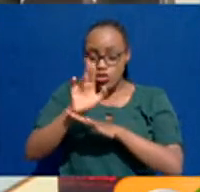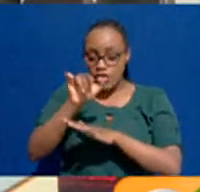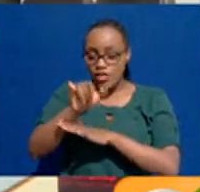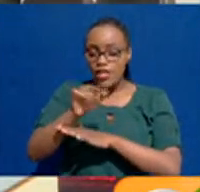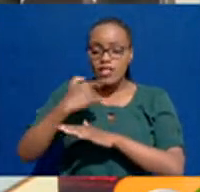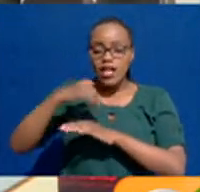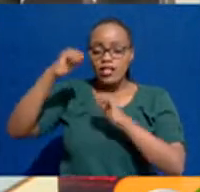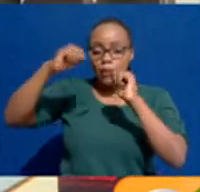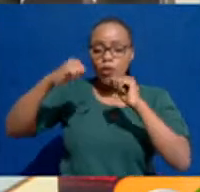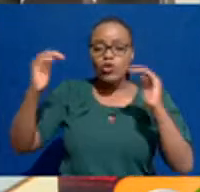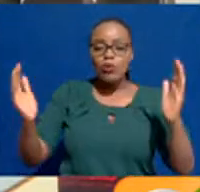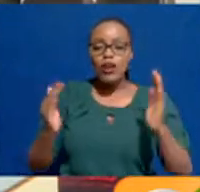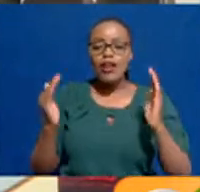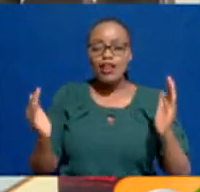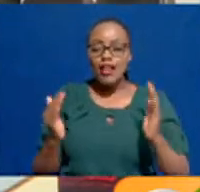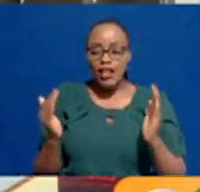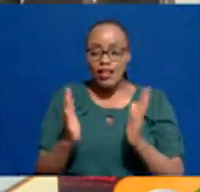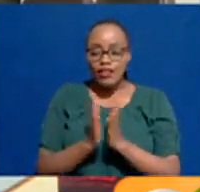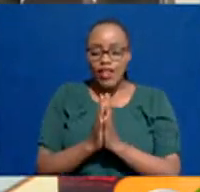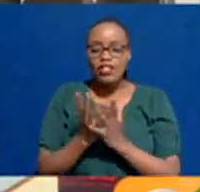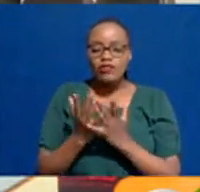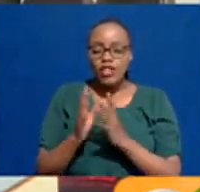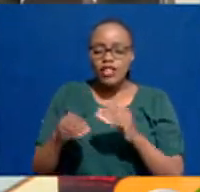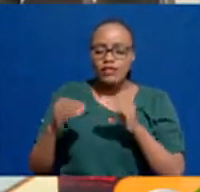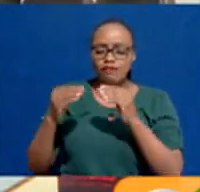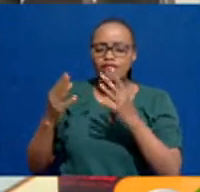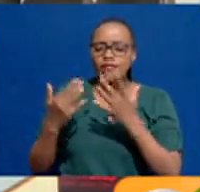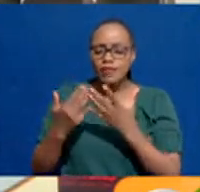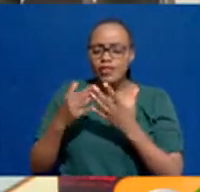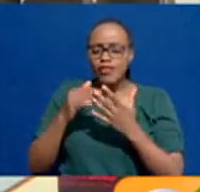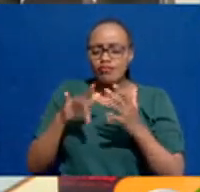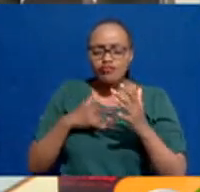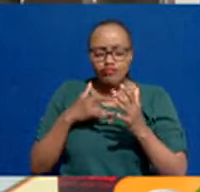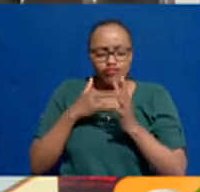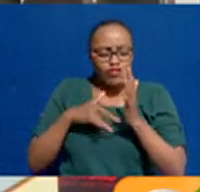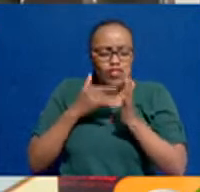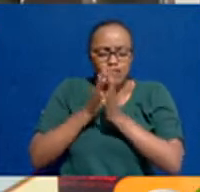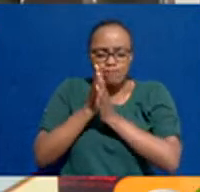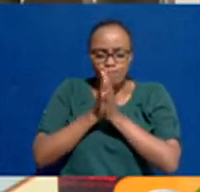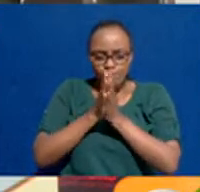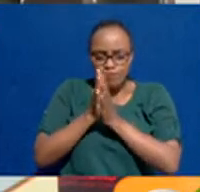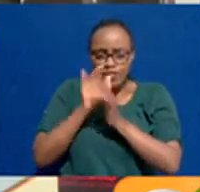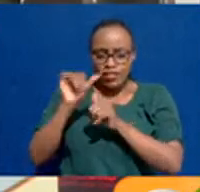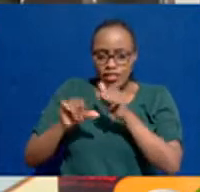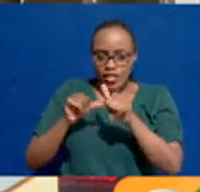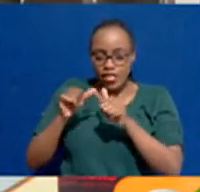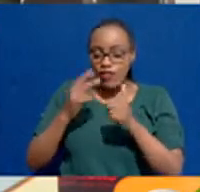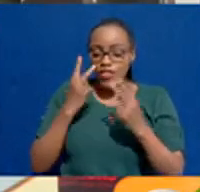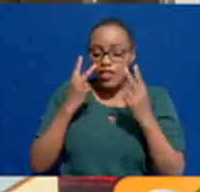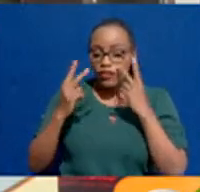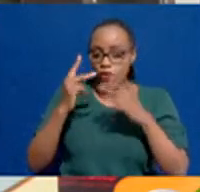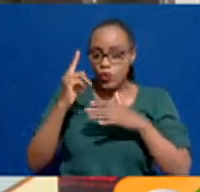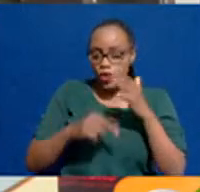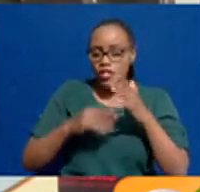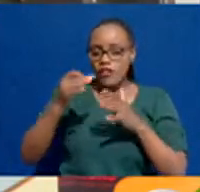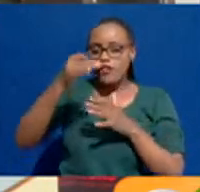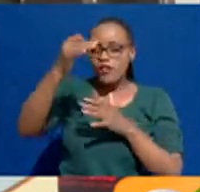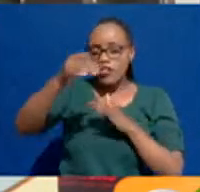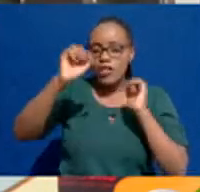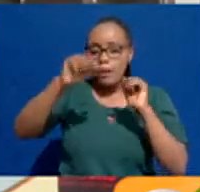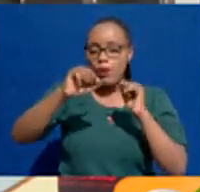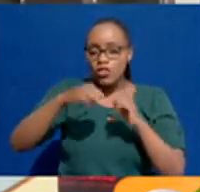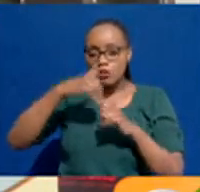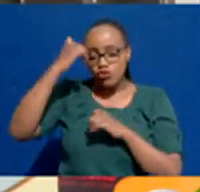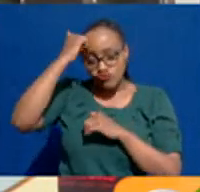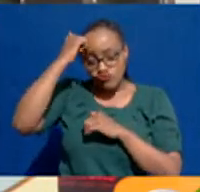we are going to encourage and inculcate a culture of science in the young people in the view that in future they will pursue